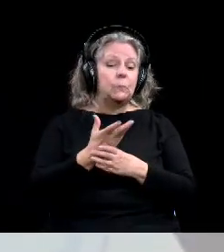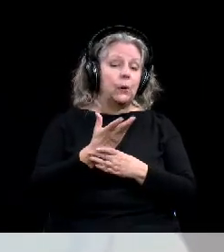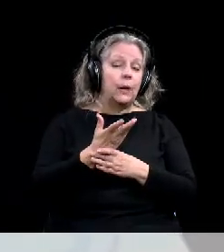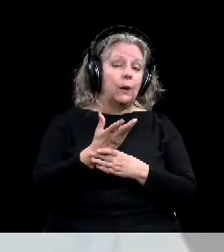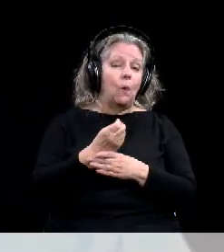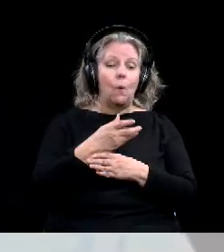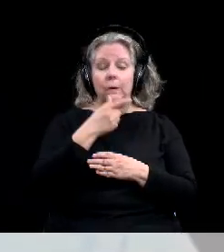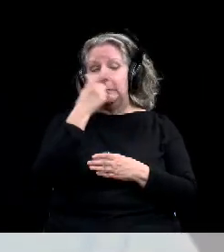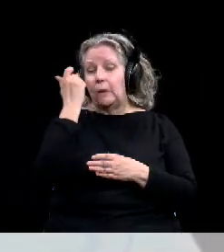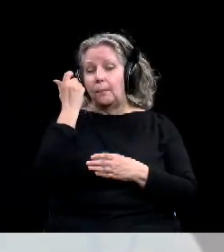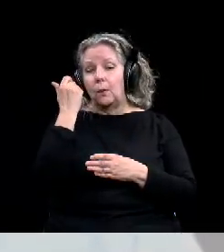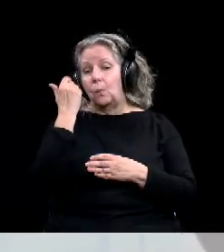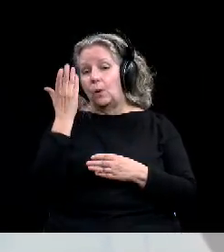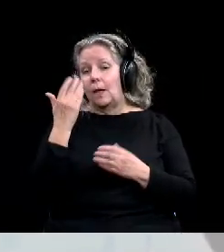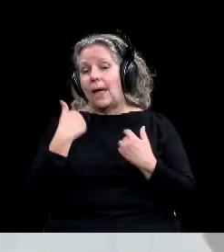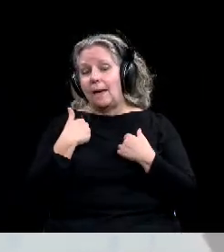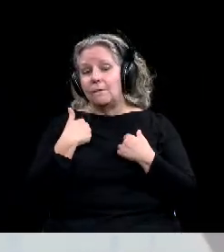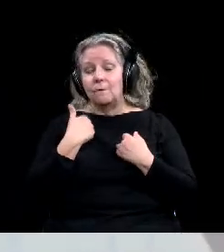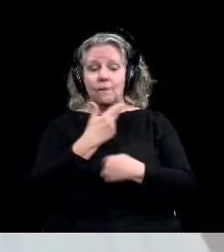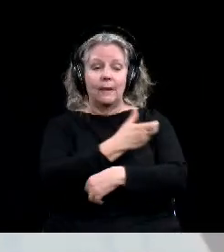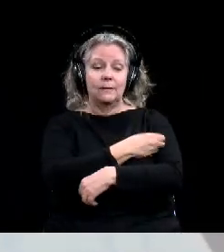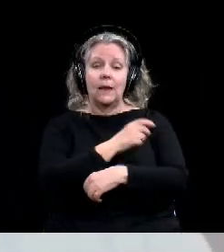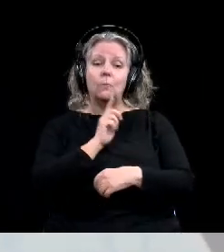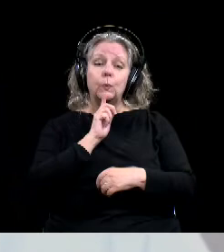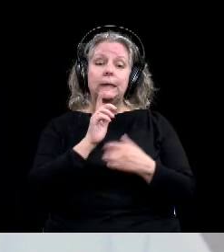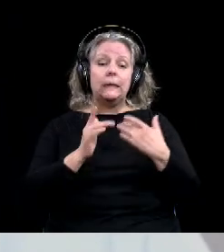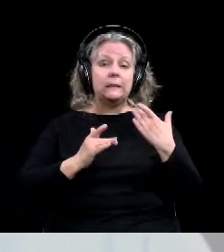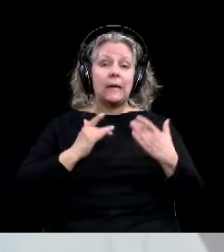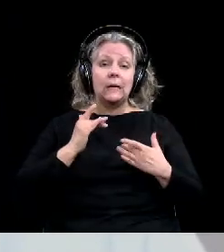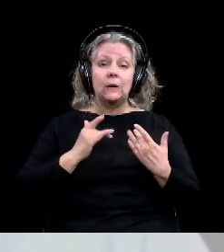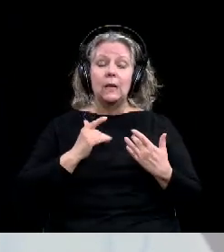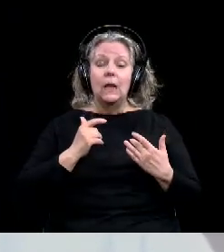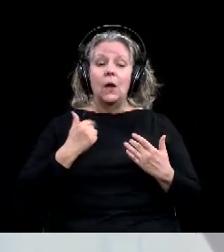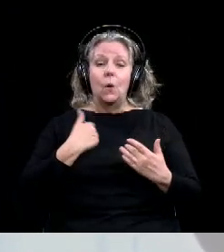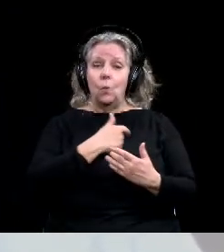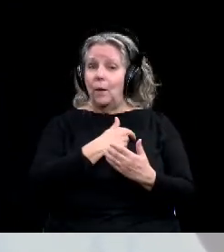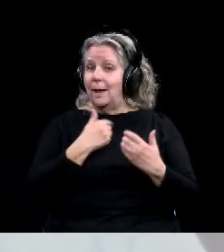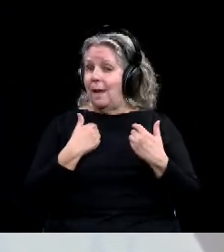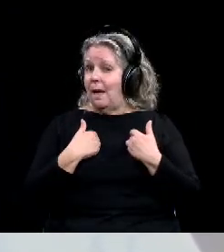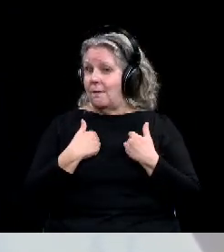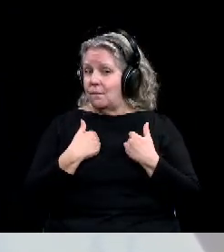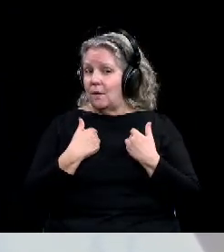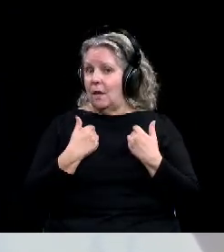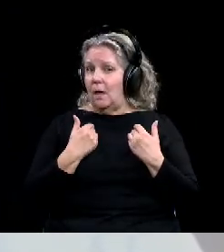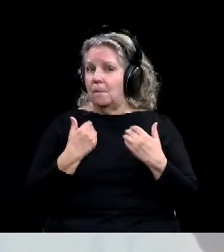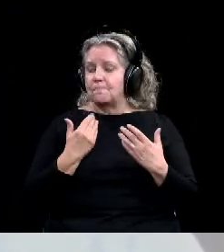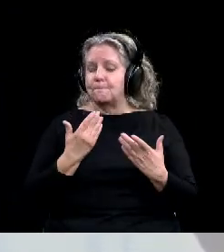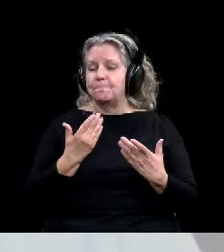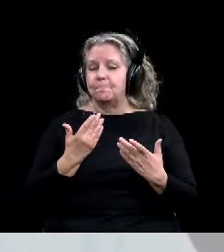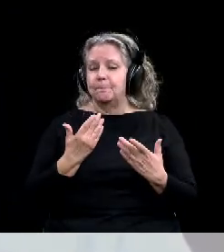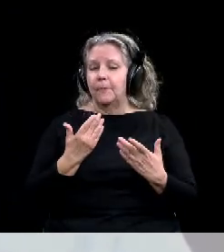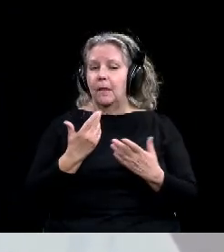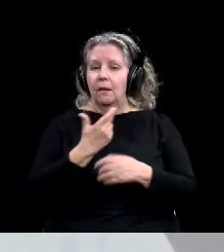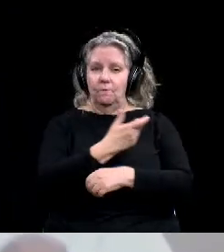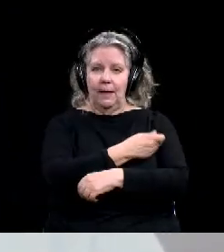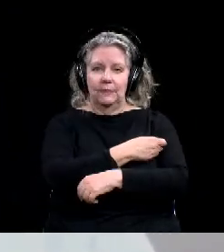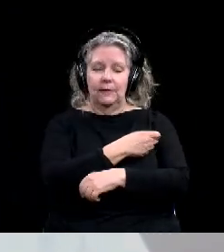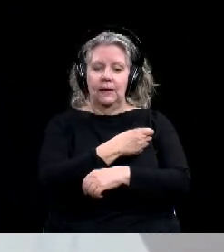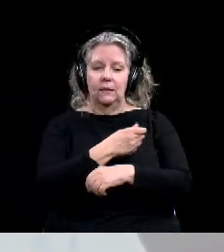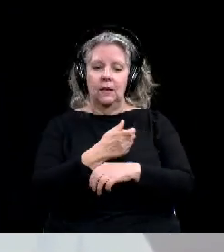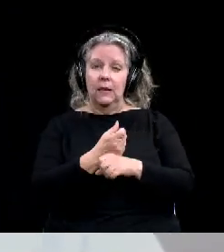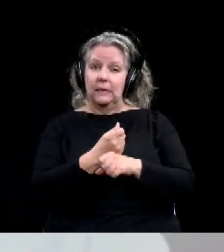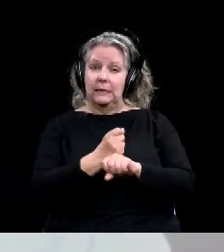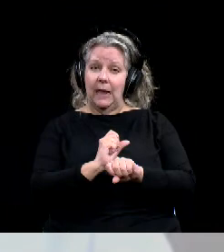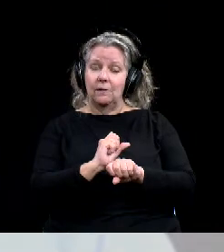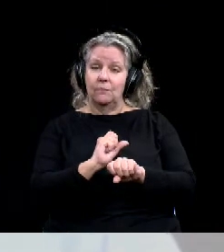we saw vaccines that were safe and effective before the beginning of this